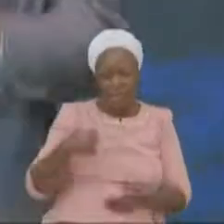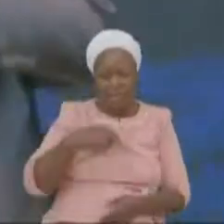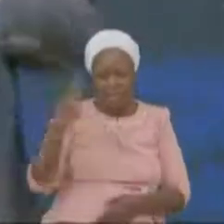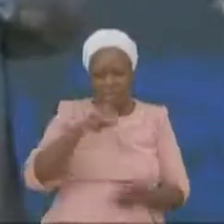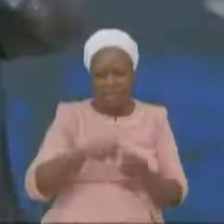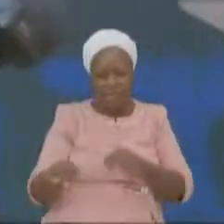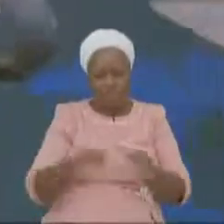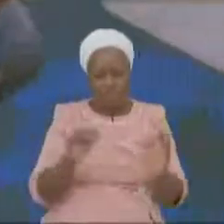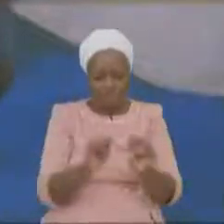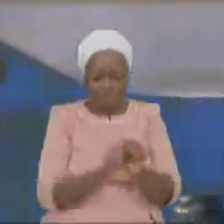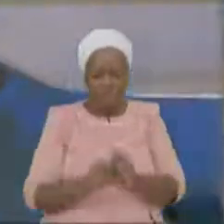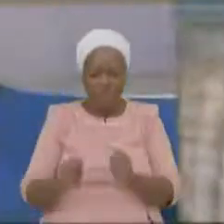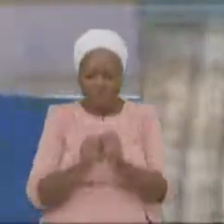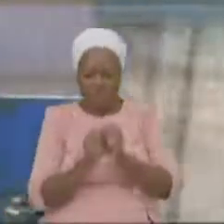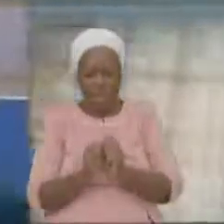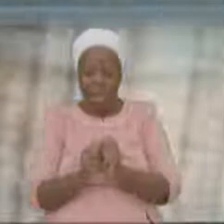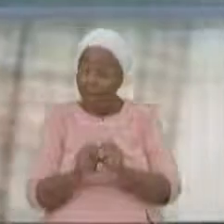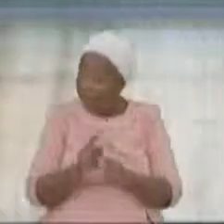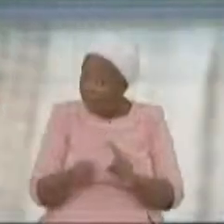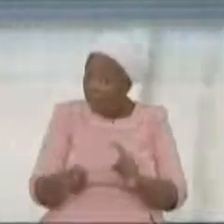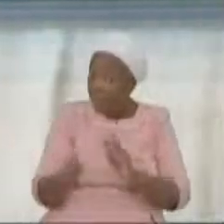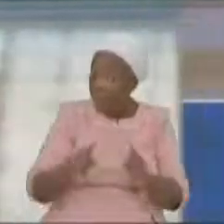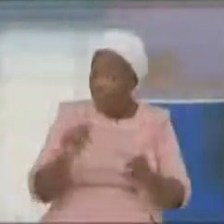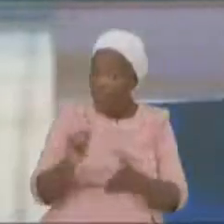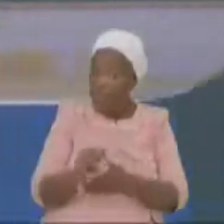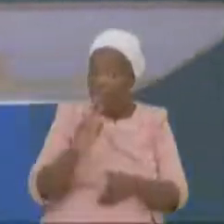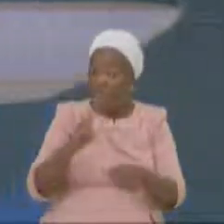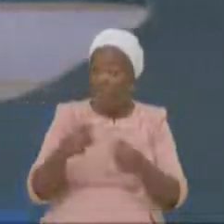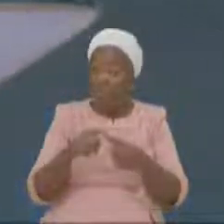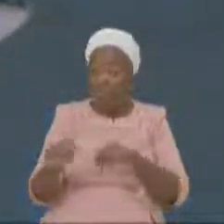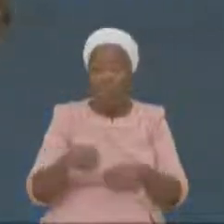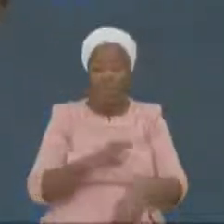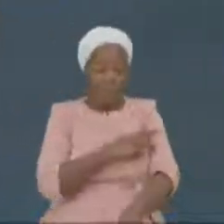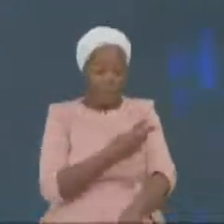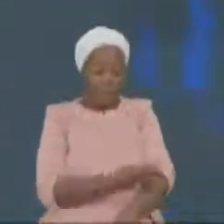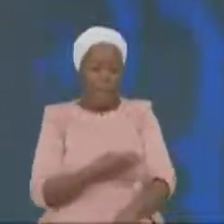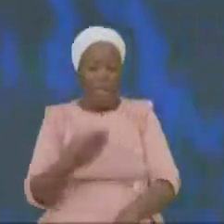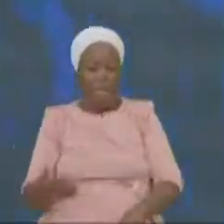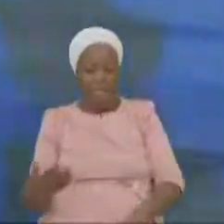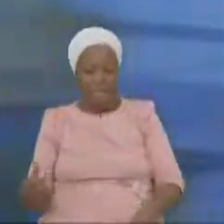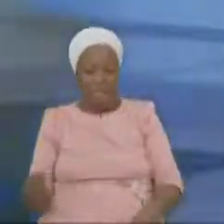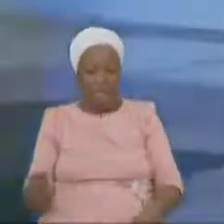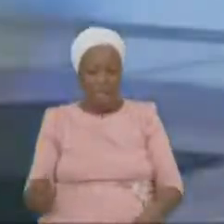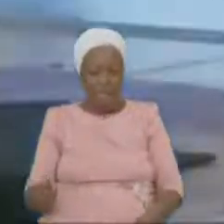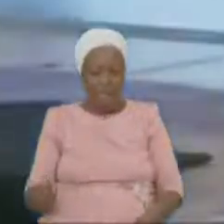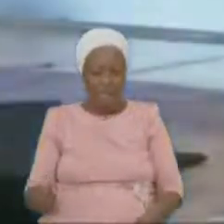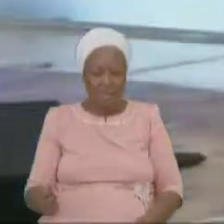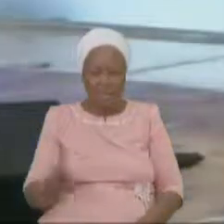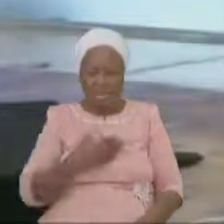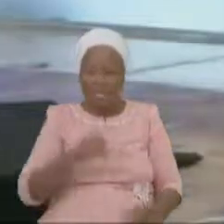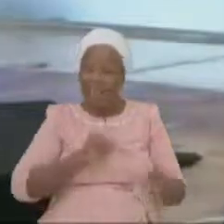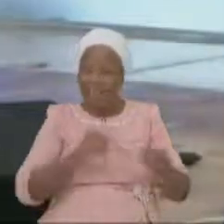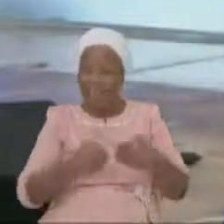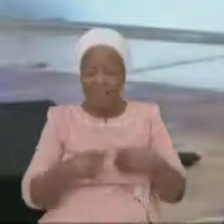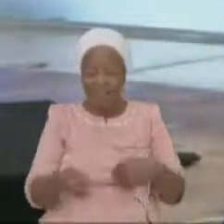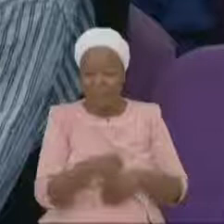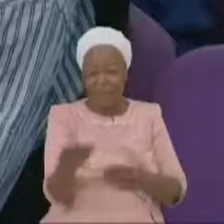together. But the people who are going to do mighty things, and I have them here